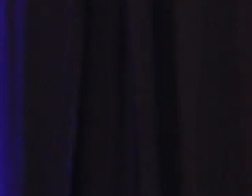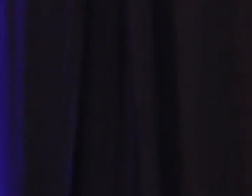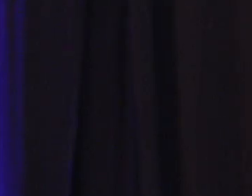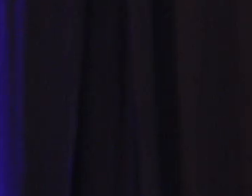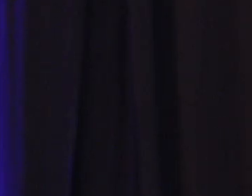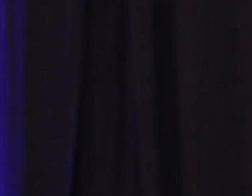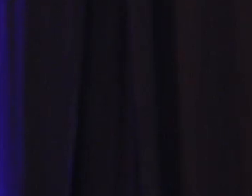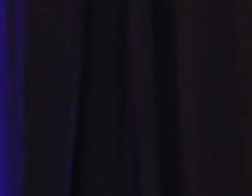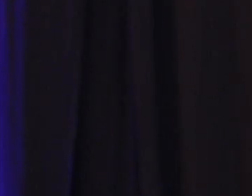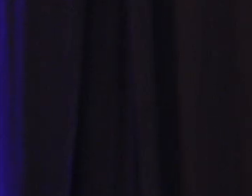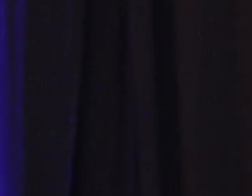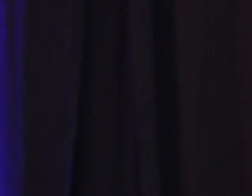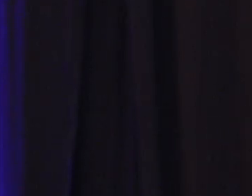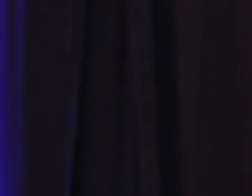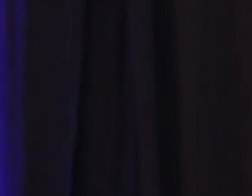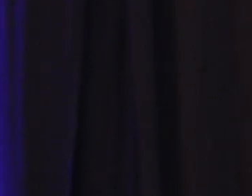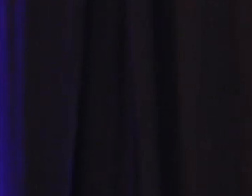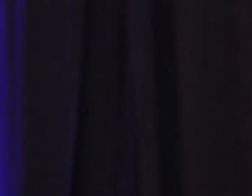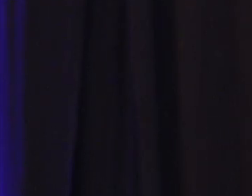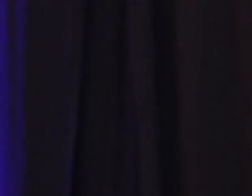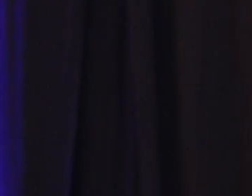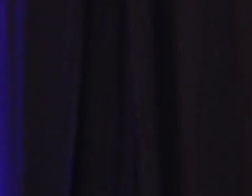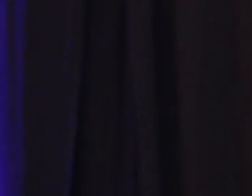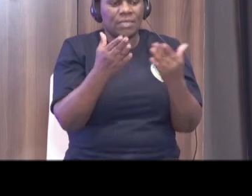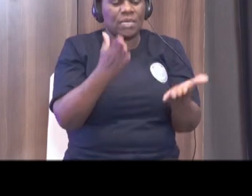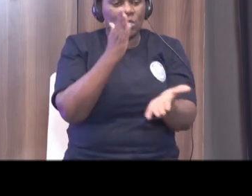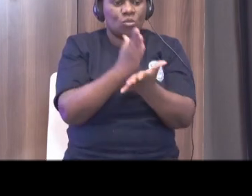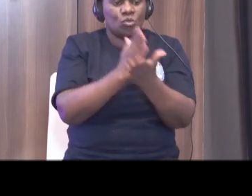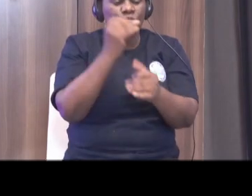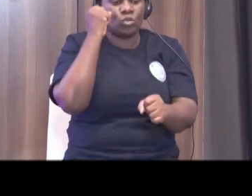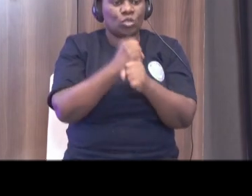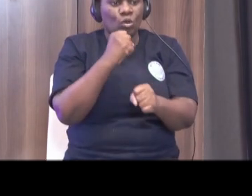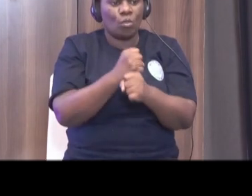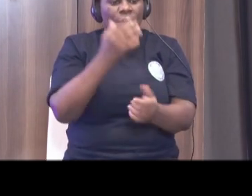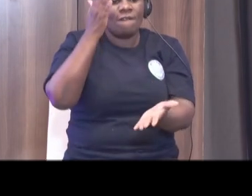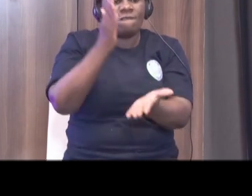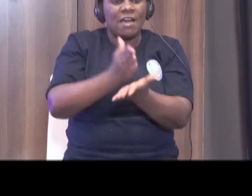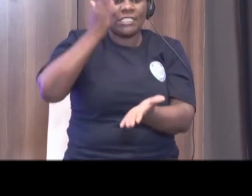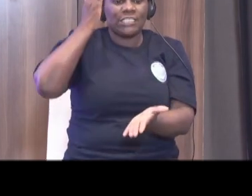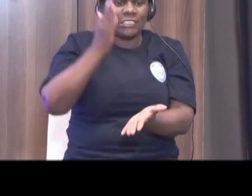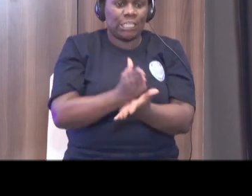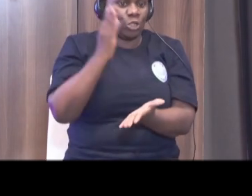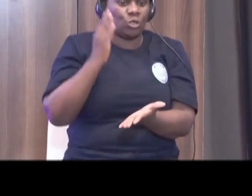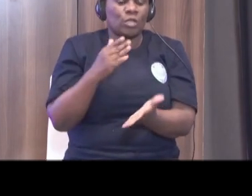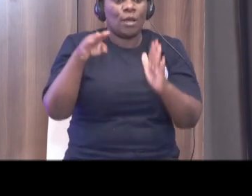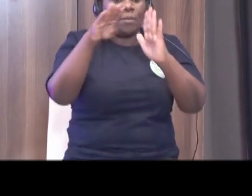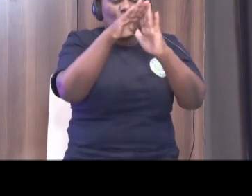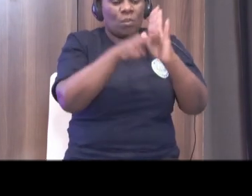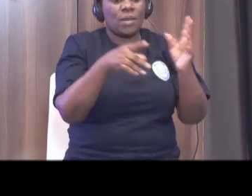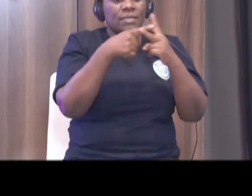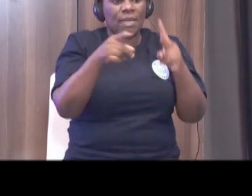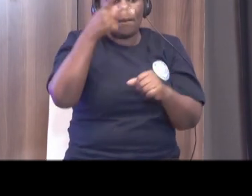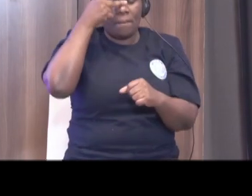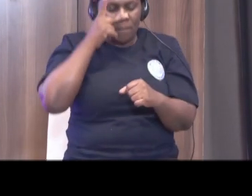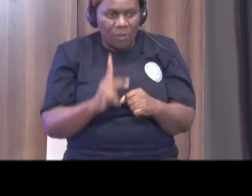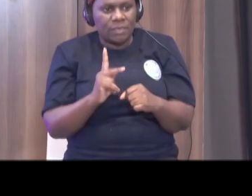policy, access, and communication with a real-world validation. Yeah, the program starts with a policy